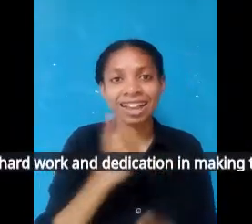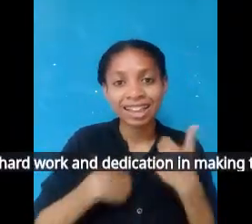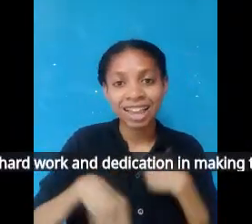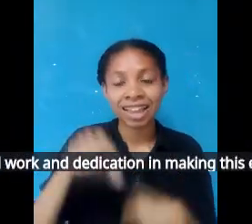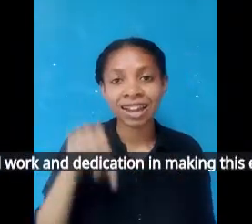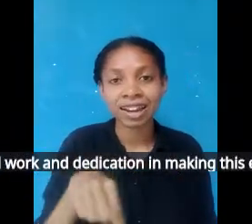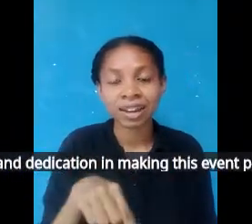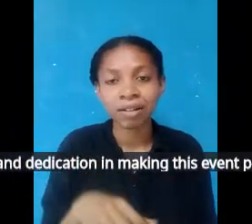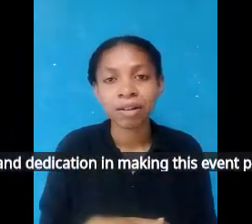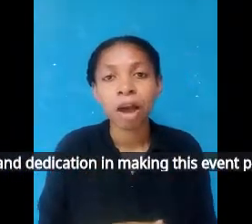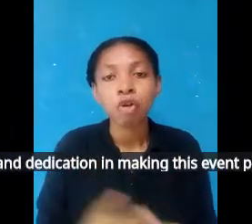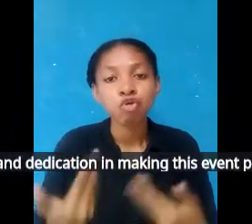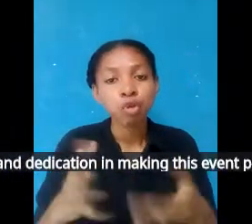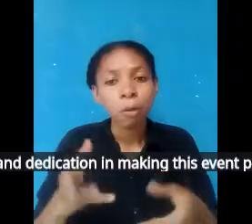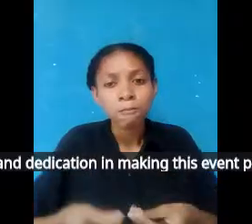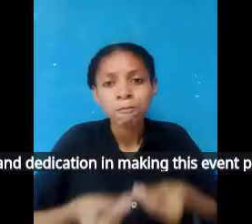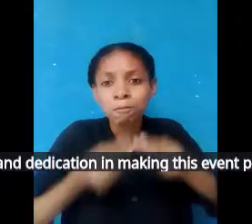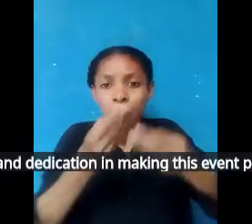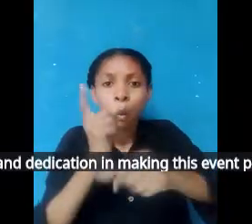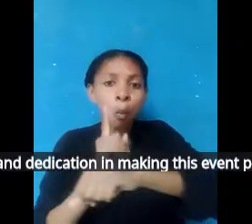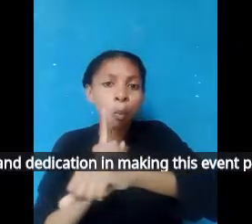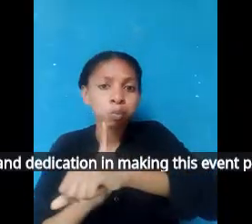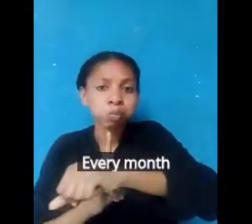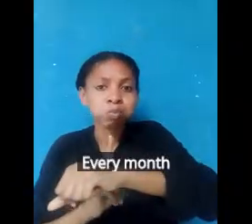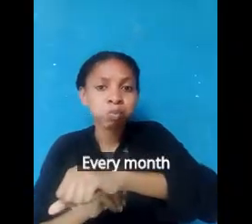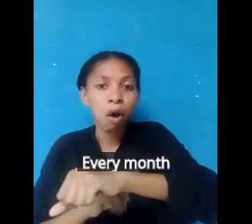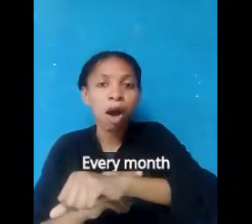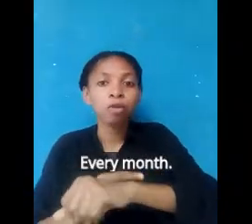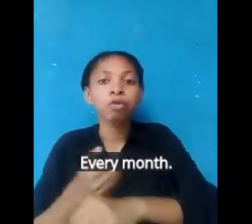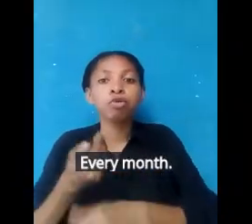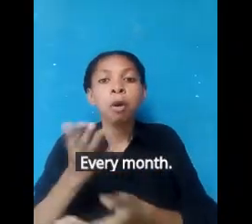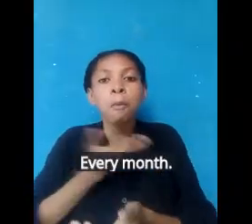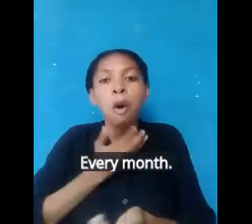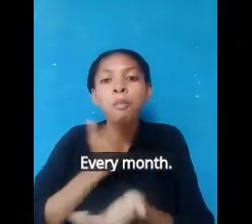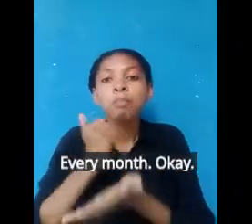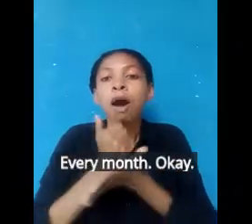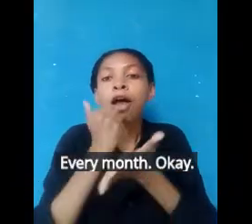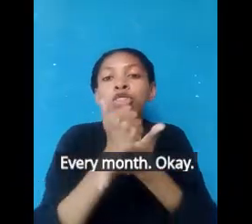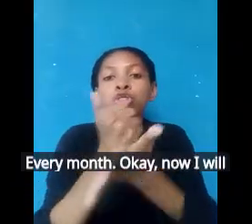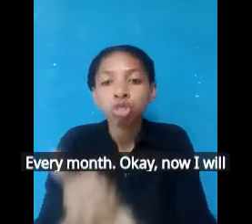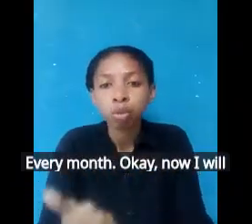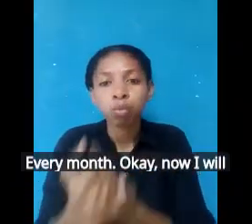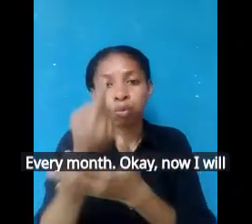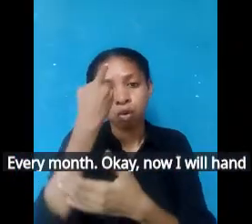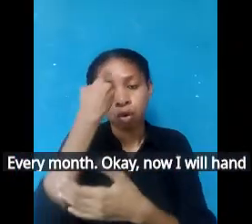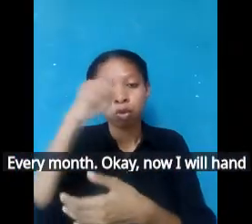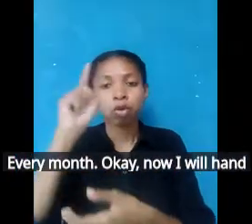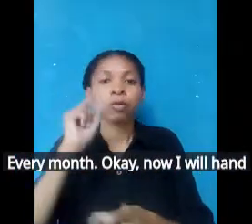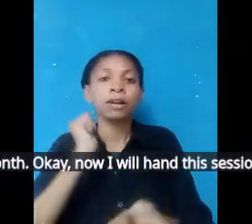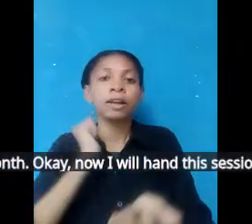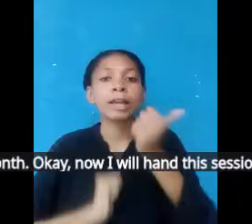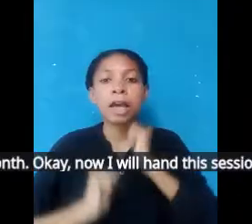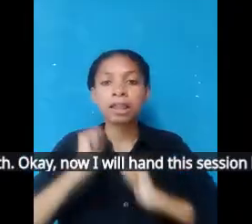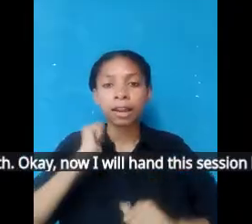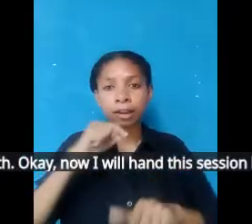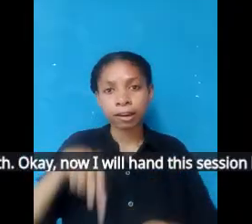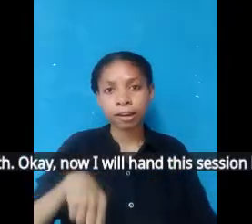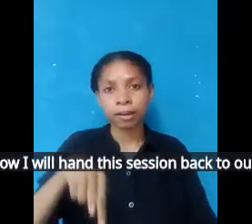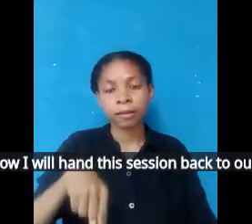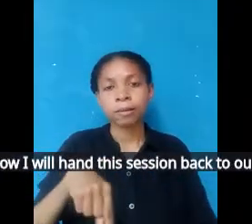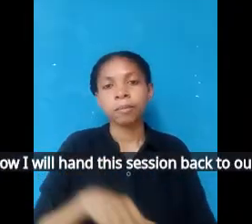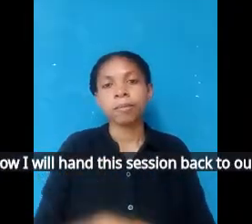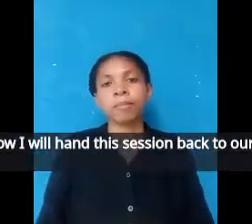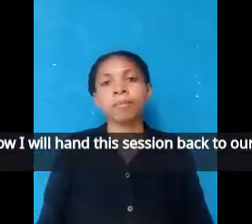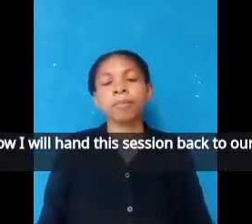every month. Every month. Okay, now I will hand this session back to our Master of Ceremony, Ms.